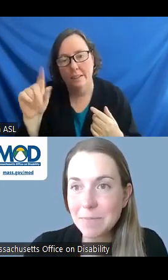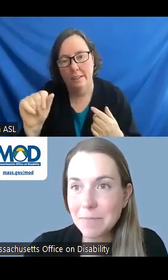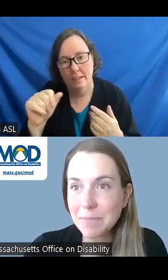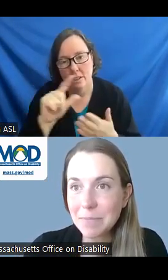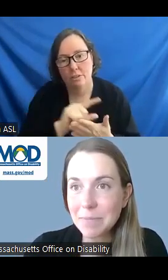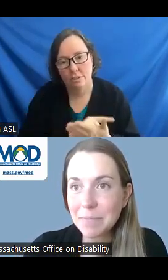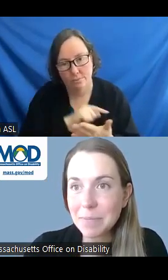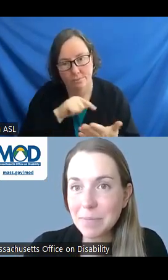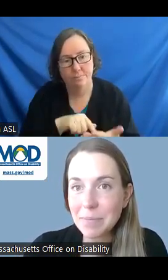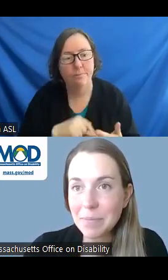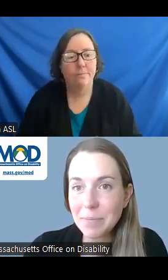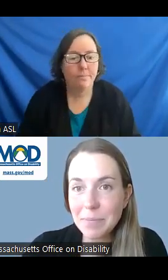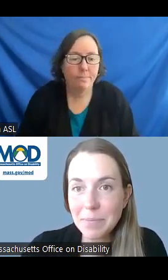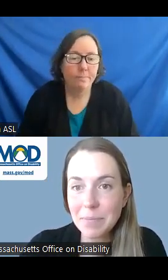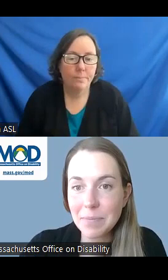Act.